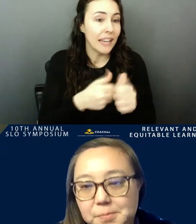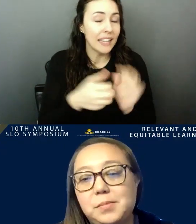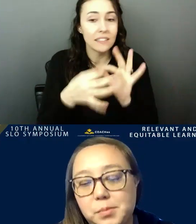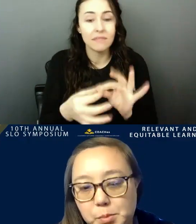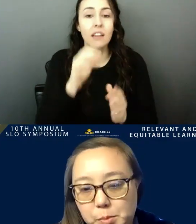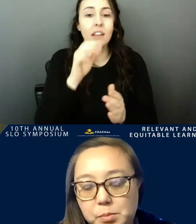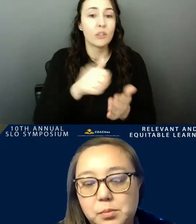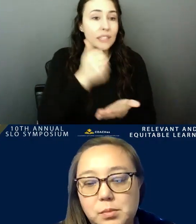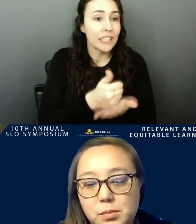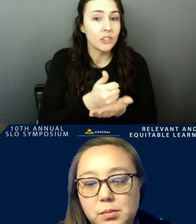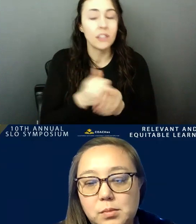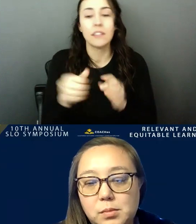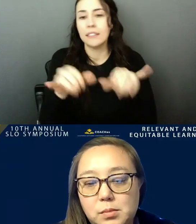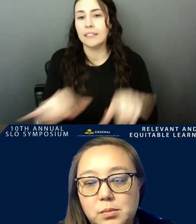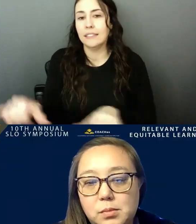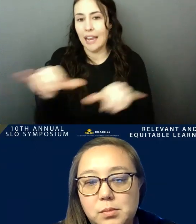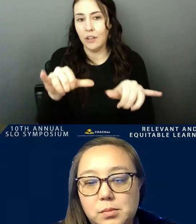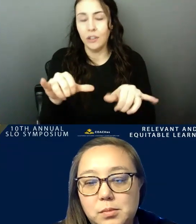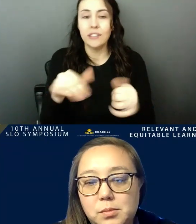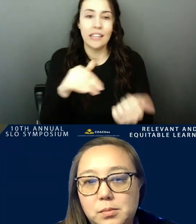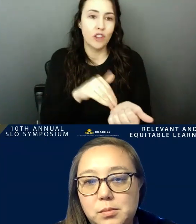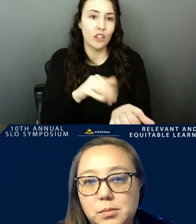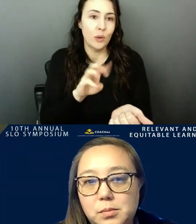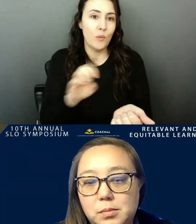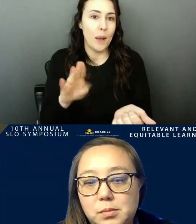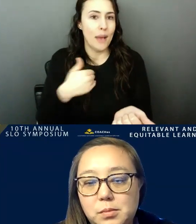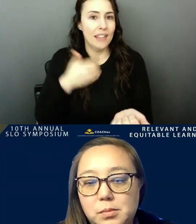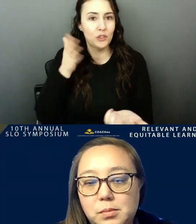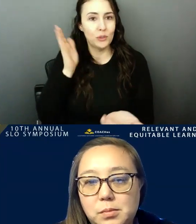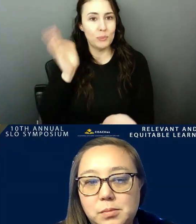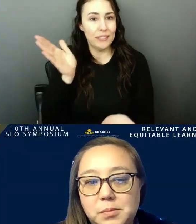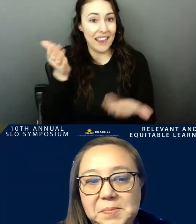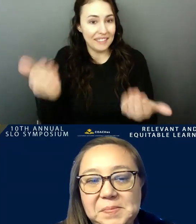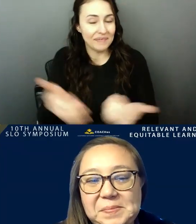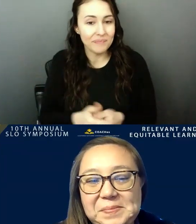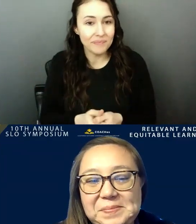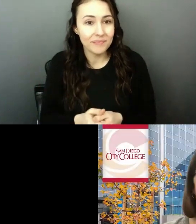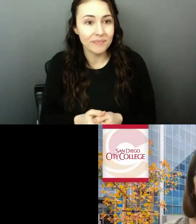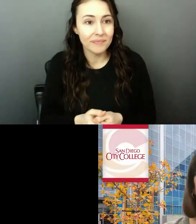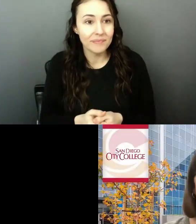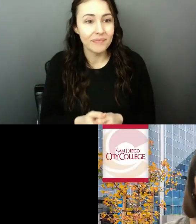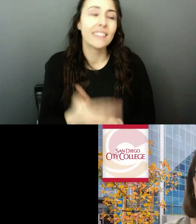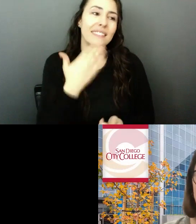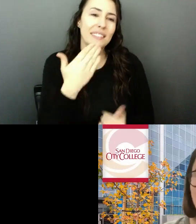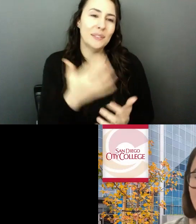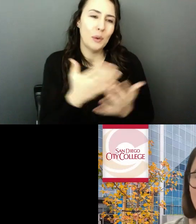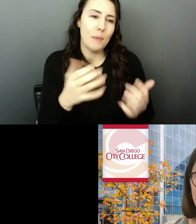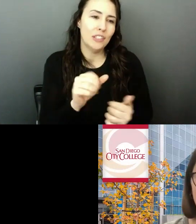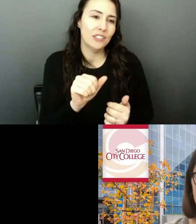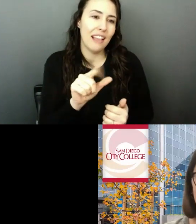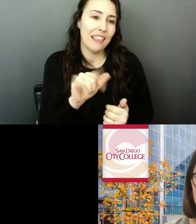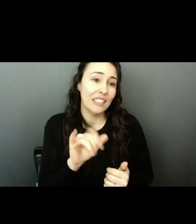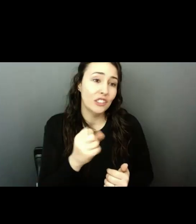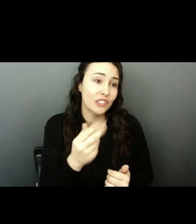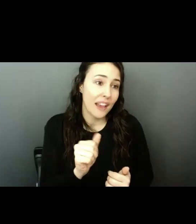and standards that Dr. Webb has to present to us today. Thank you so much, Alicia and Bethany and